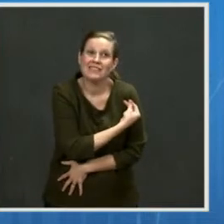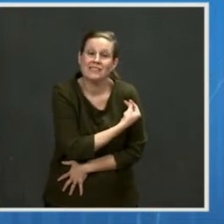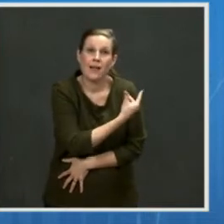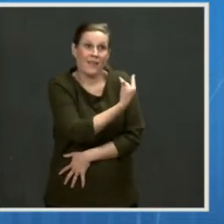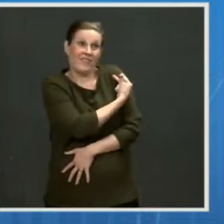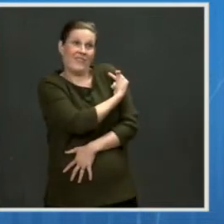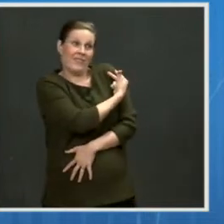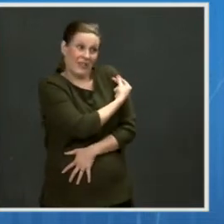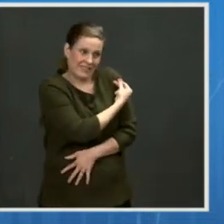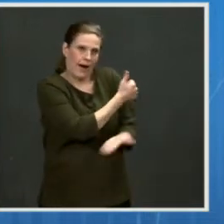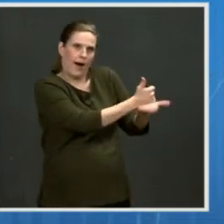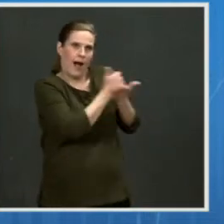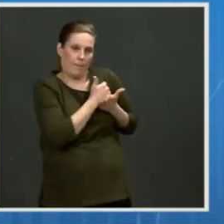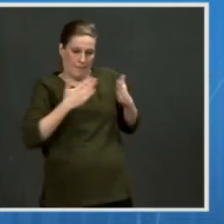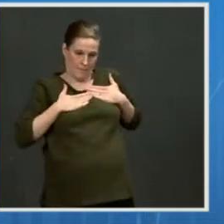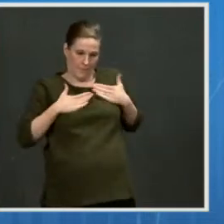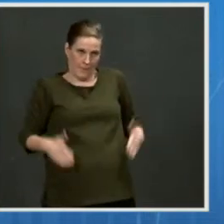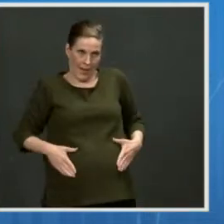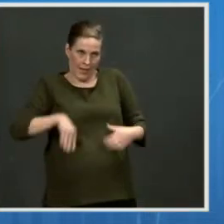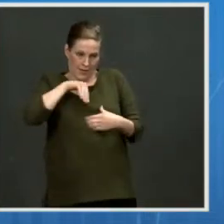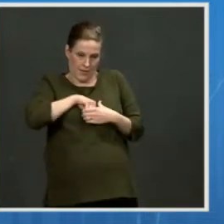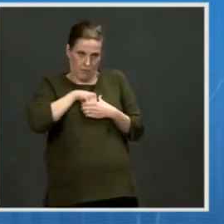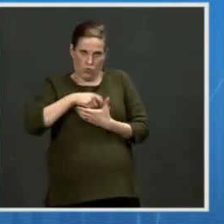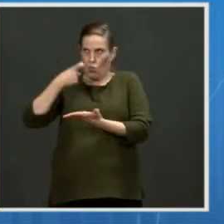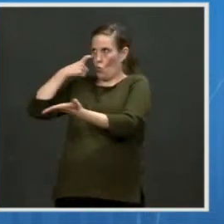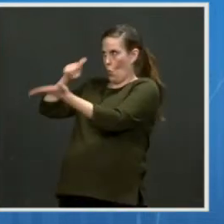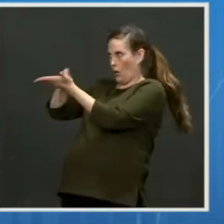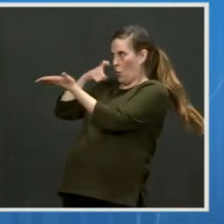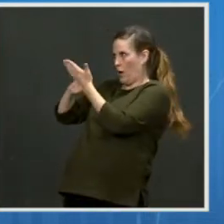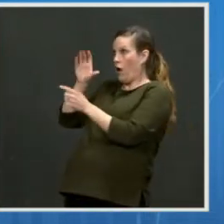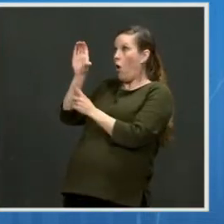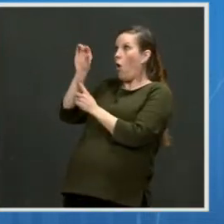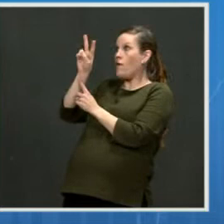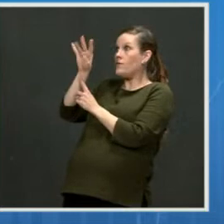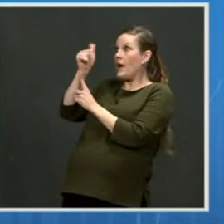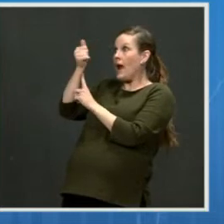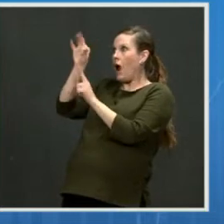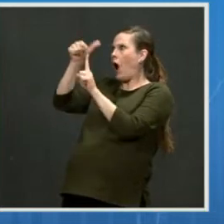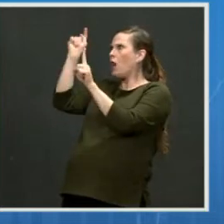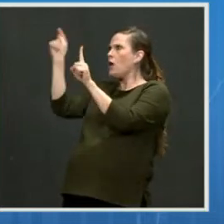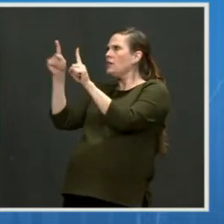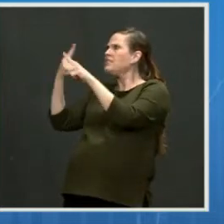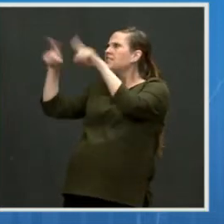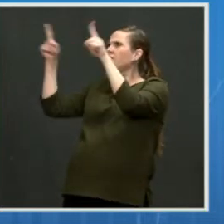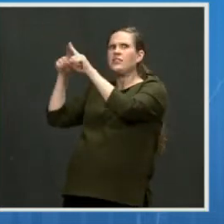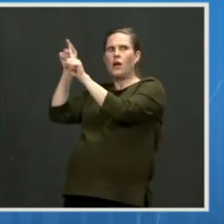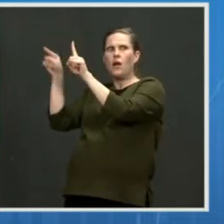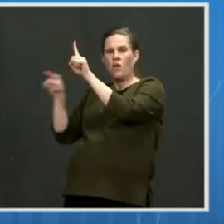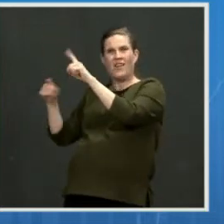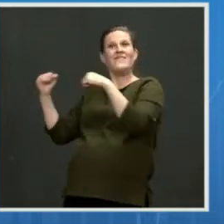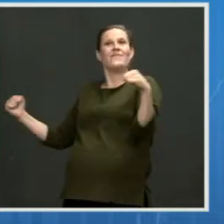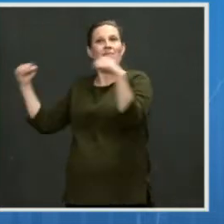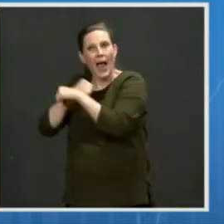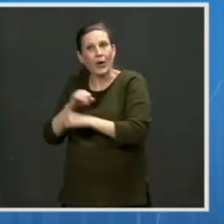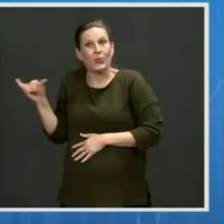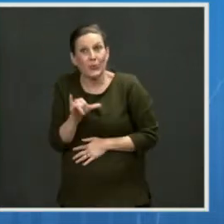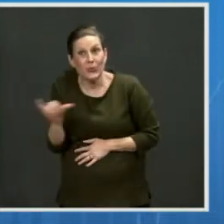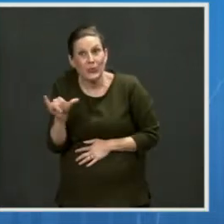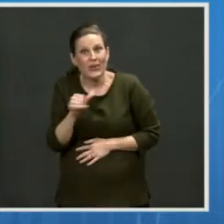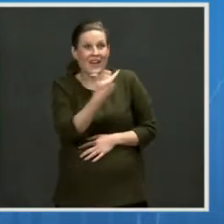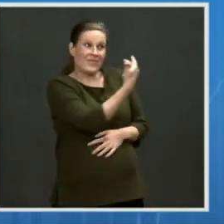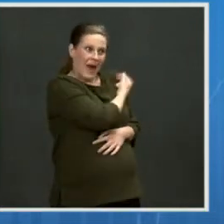us against the wild type, but it has the potential to a greater or lesser degree to also